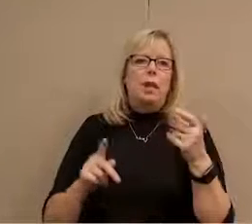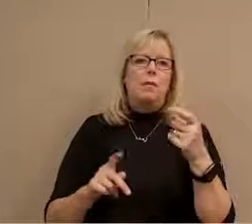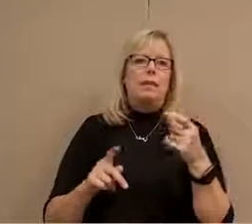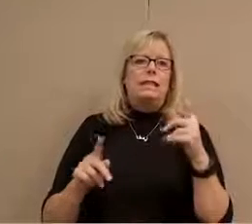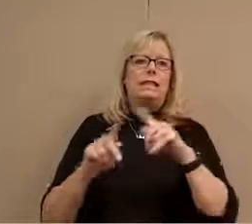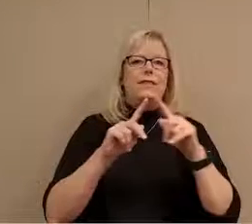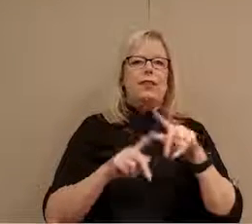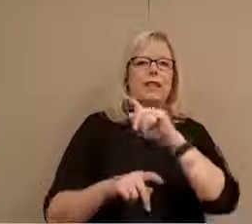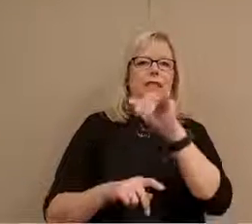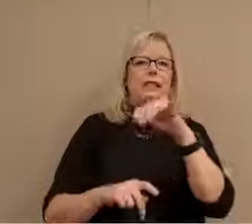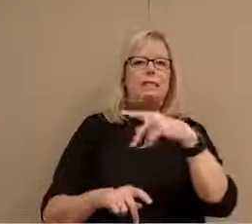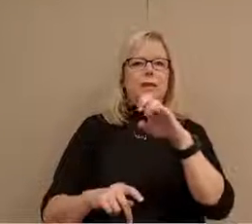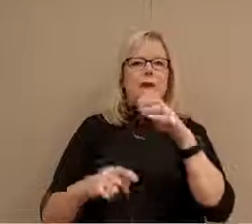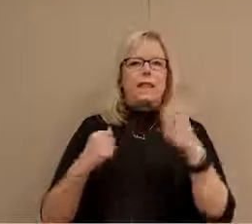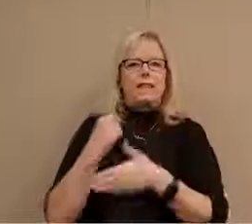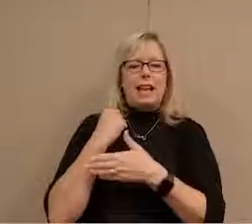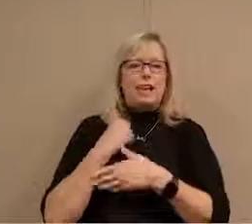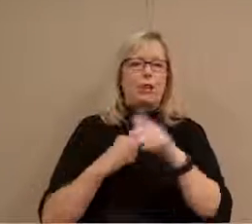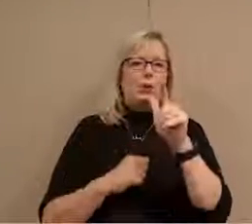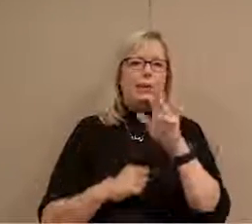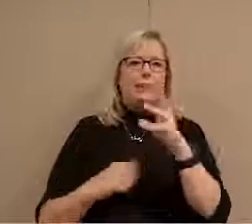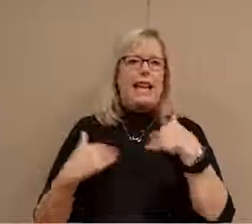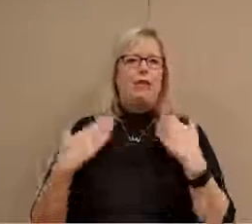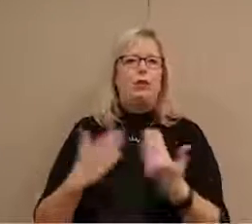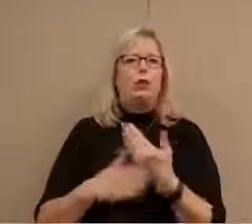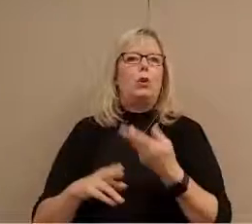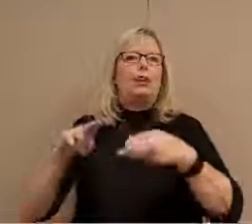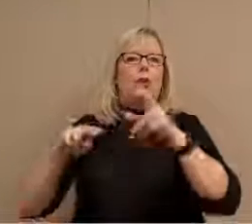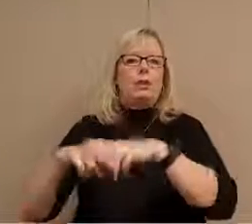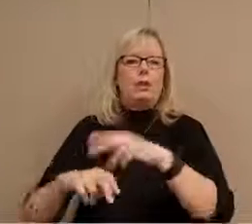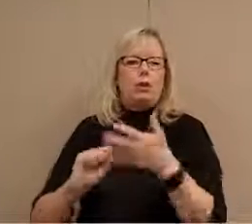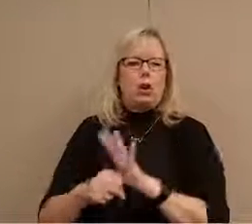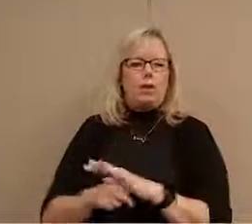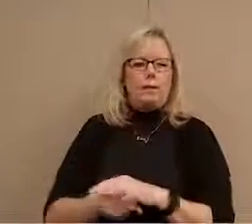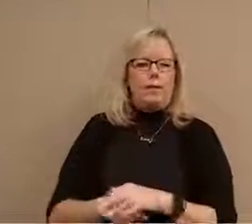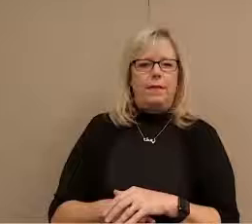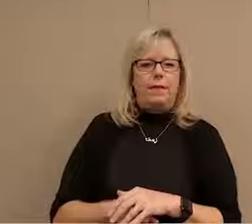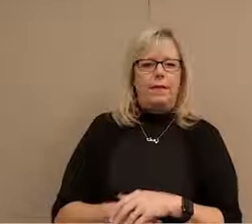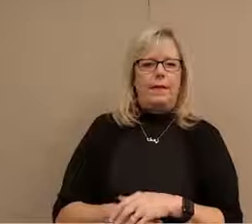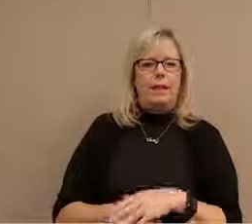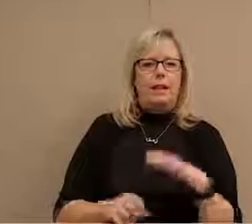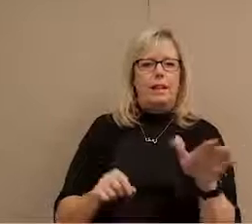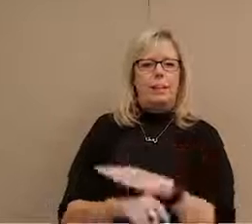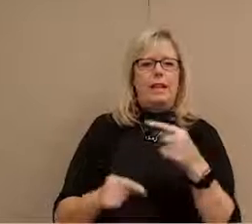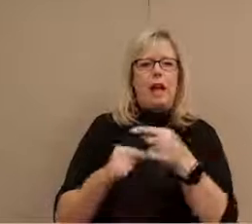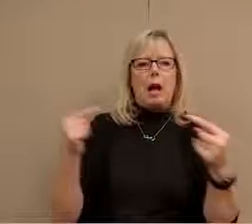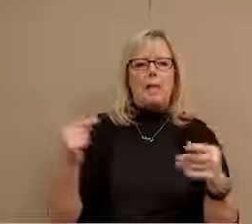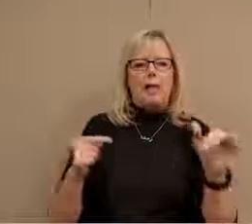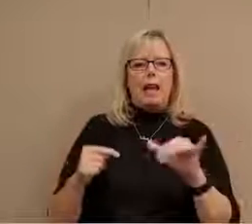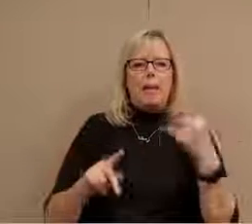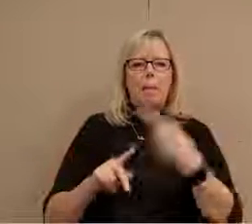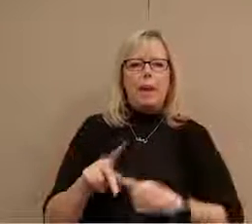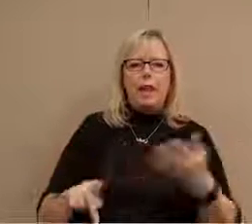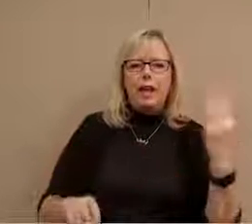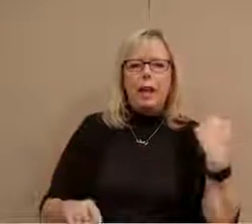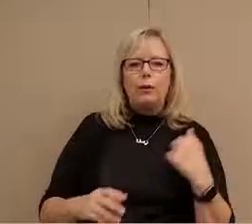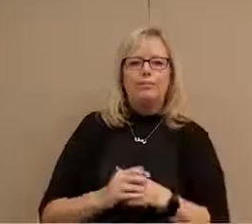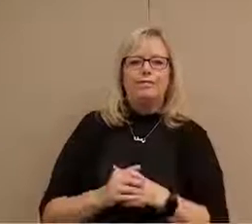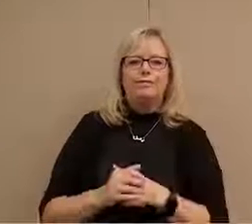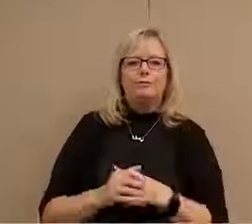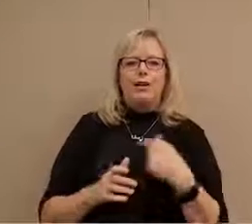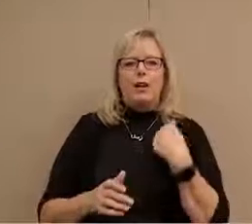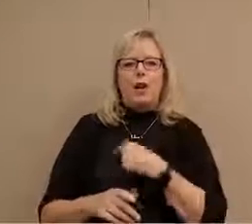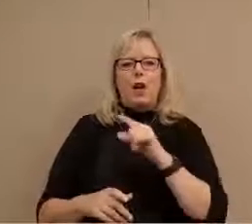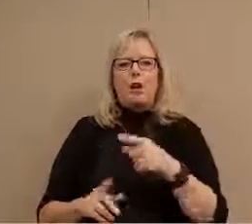zip codes in the county, 26 of them had increases. Just totally the opposite of what it was about a month ago. We was